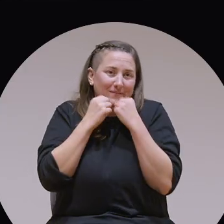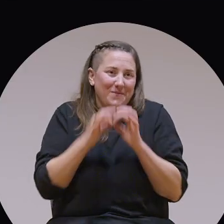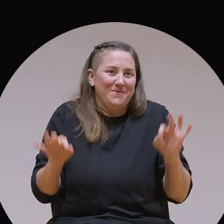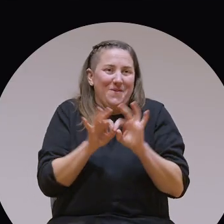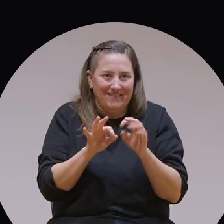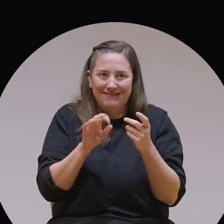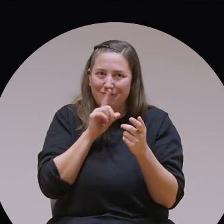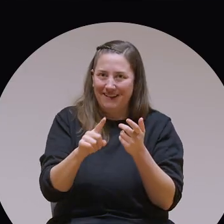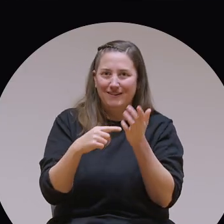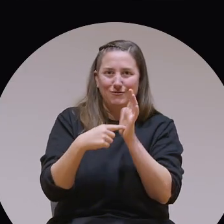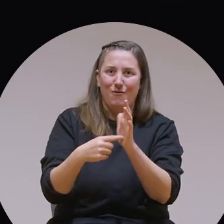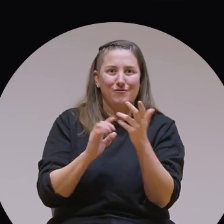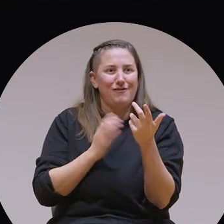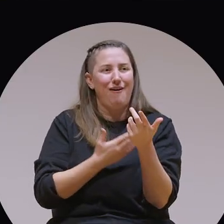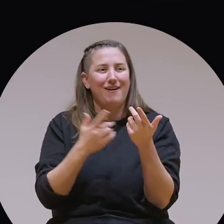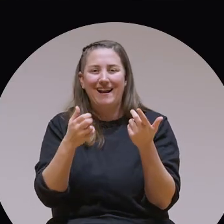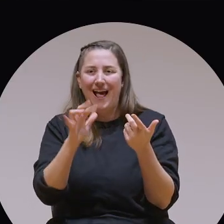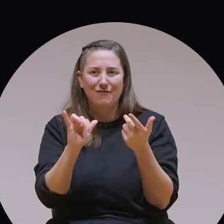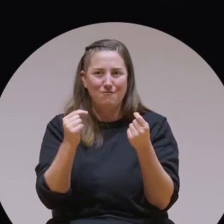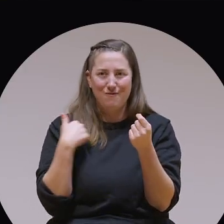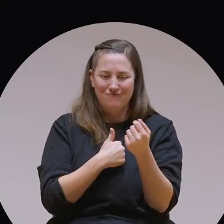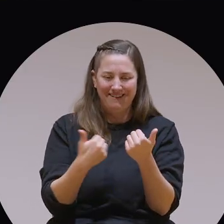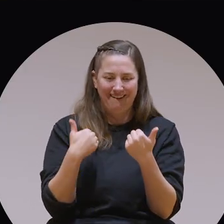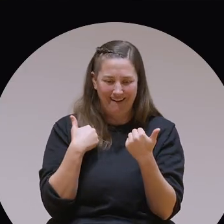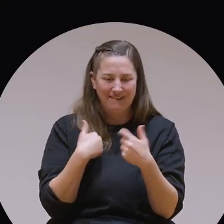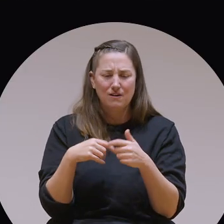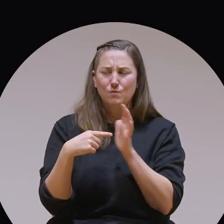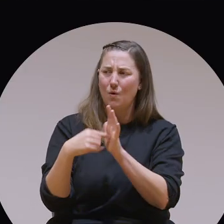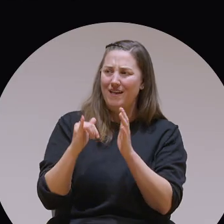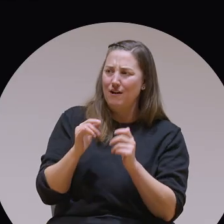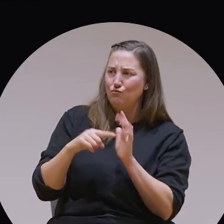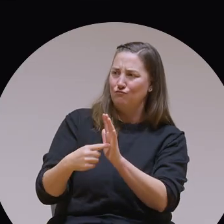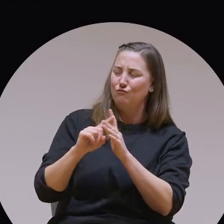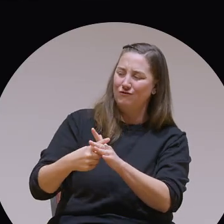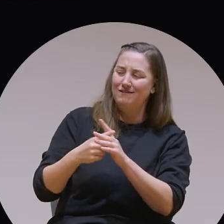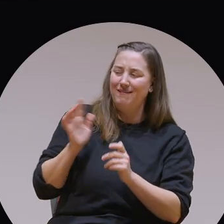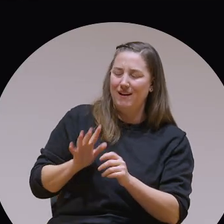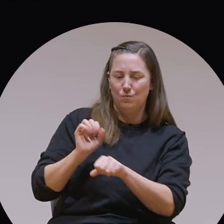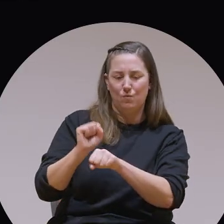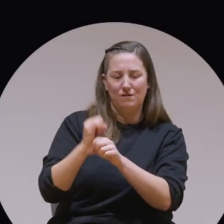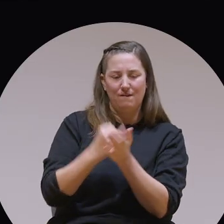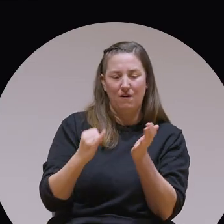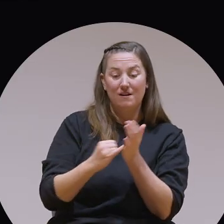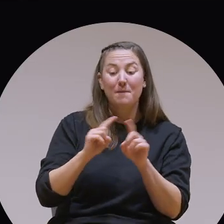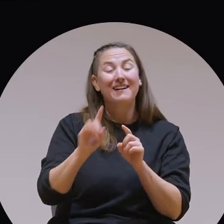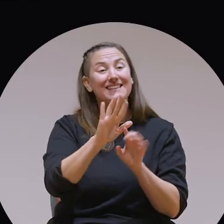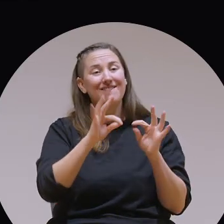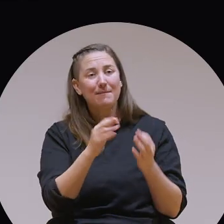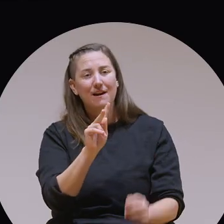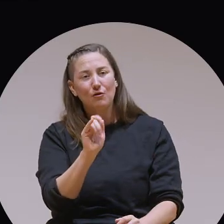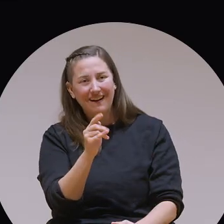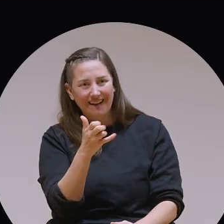re-establish our ancient West Asian galleries, we can not only show the original ancient works of art, but we'll also talk about Kalikian, and we'll talk about